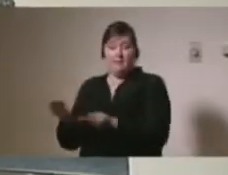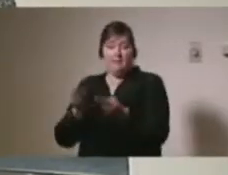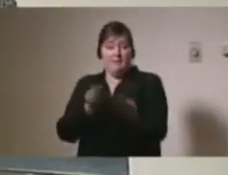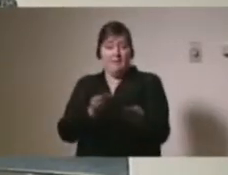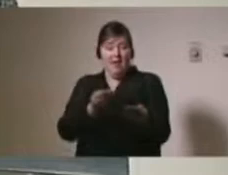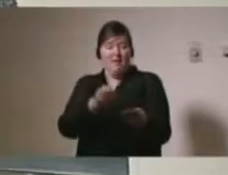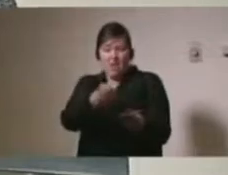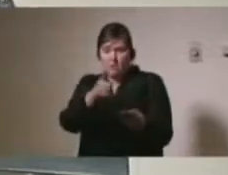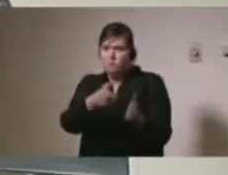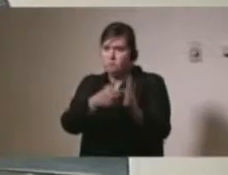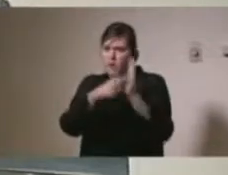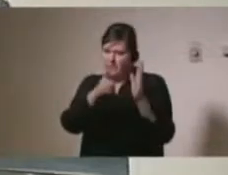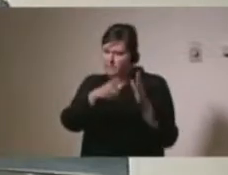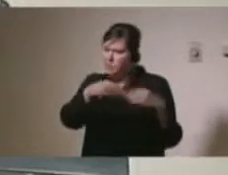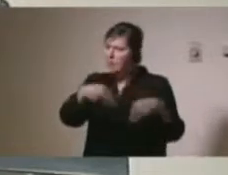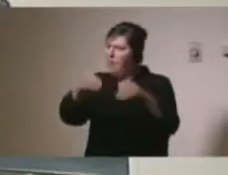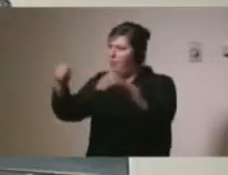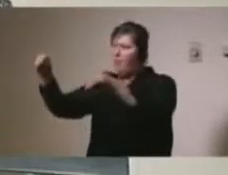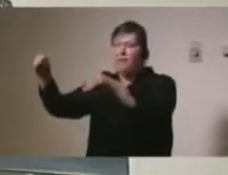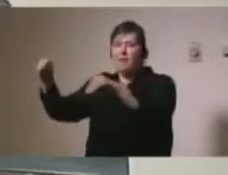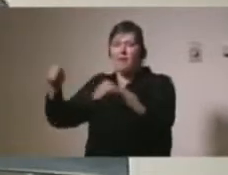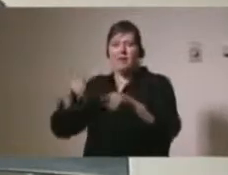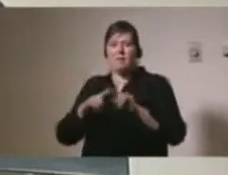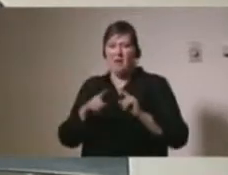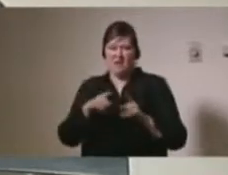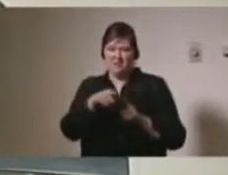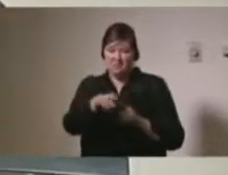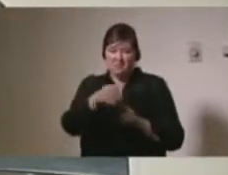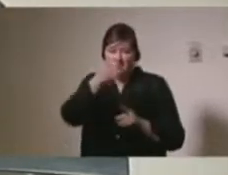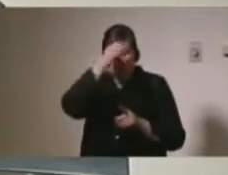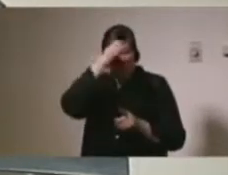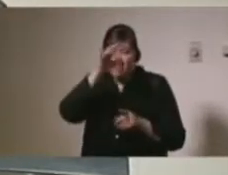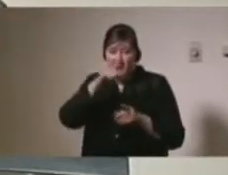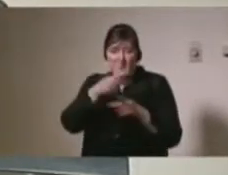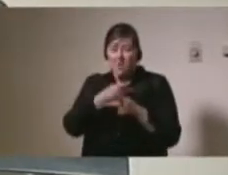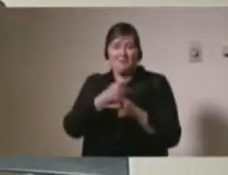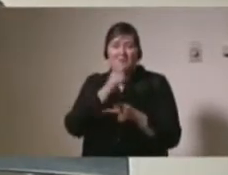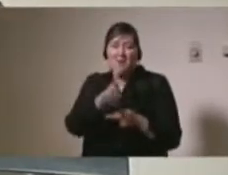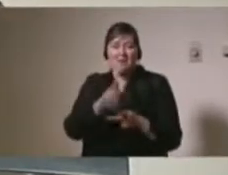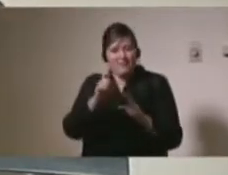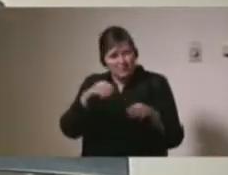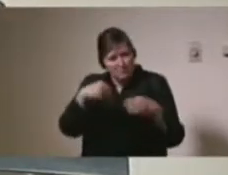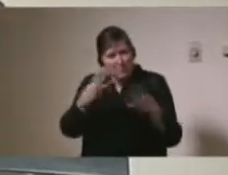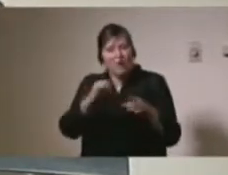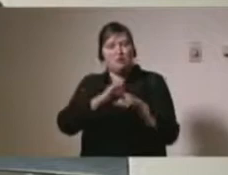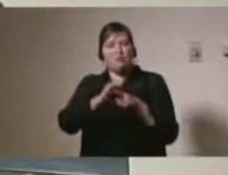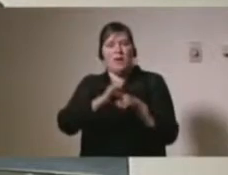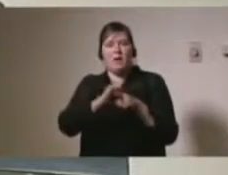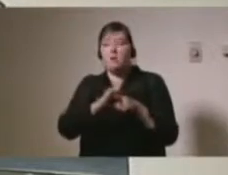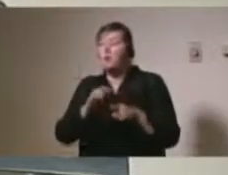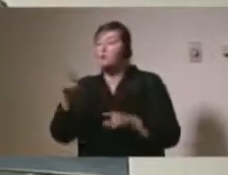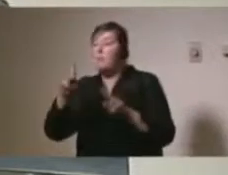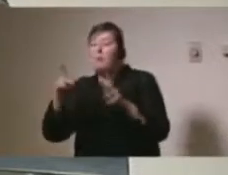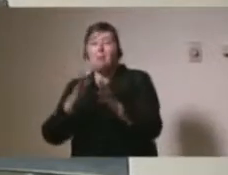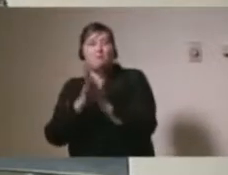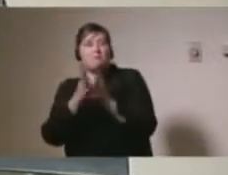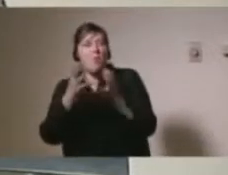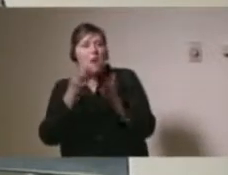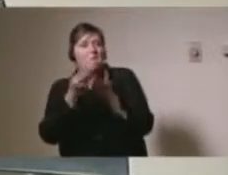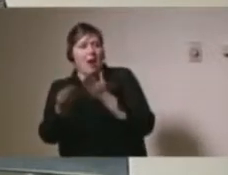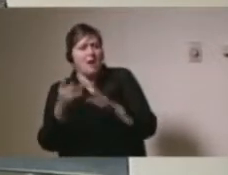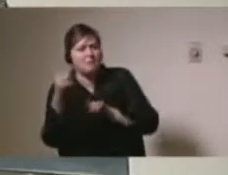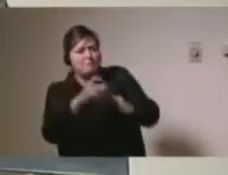selling that product. So they discover it at the same time as citizens.